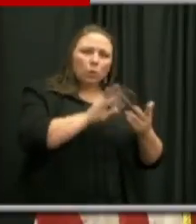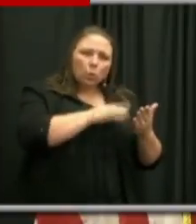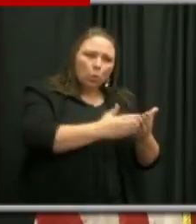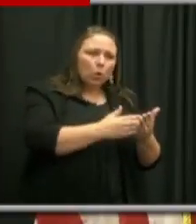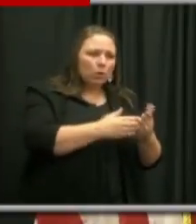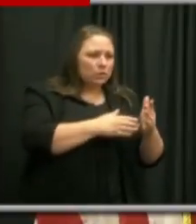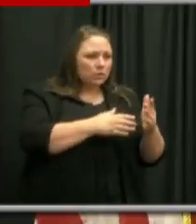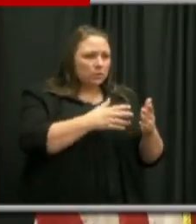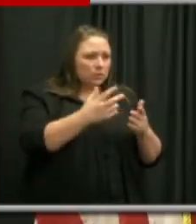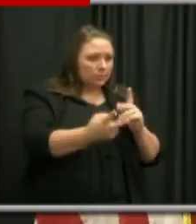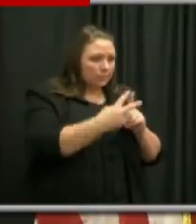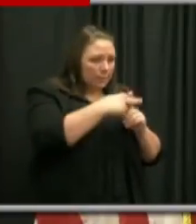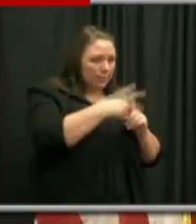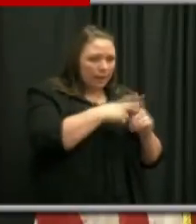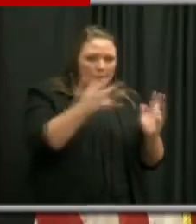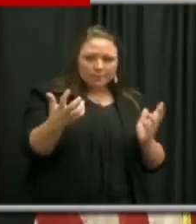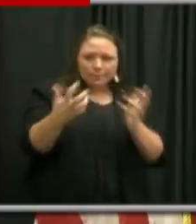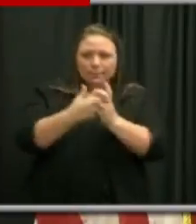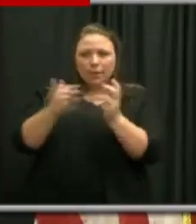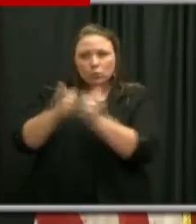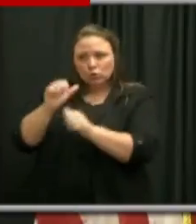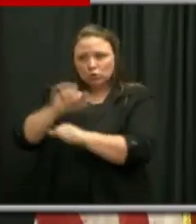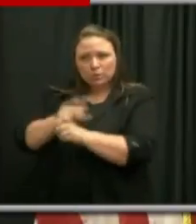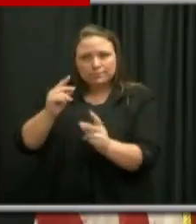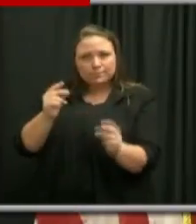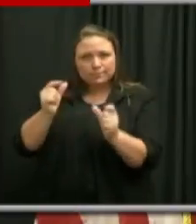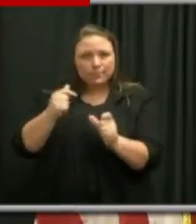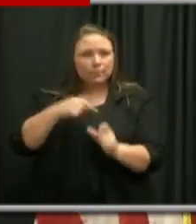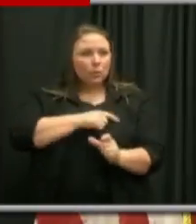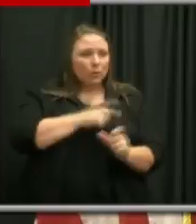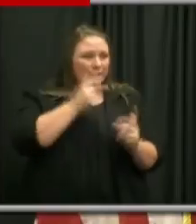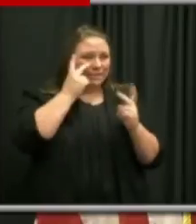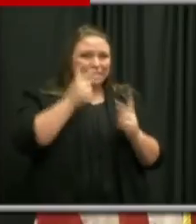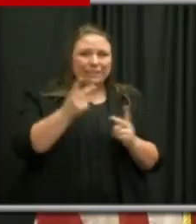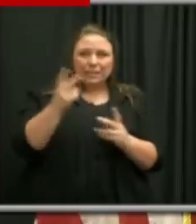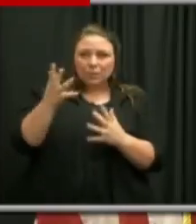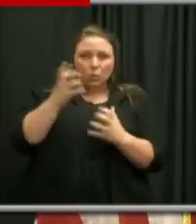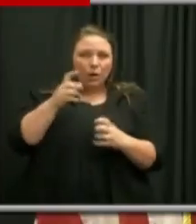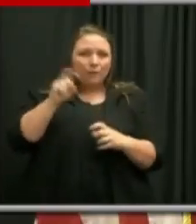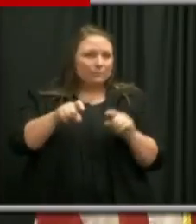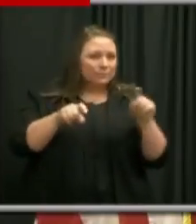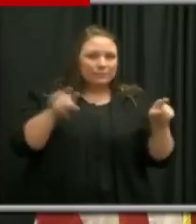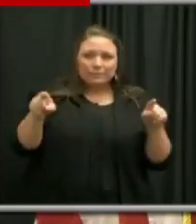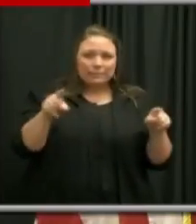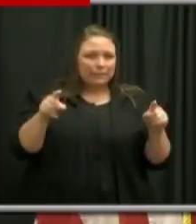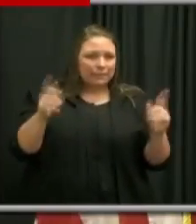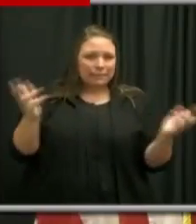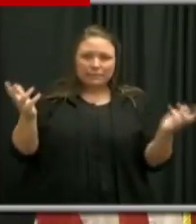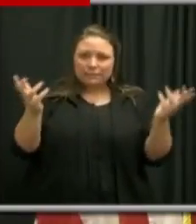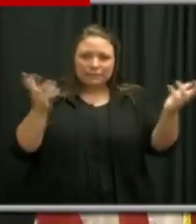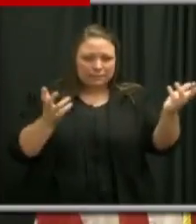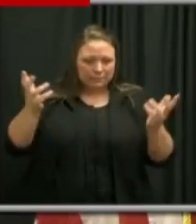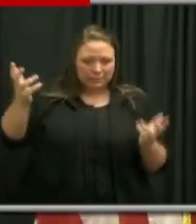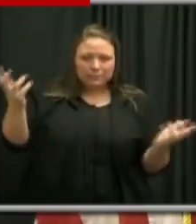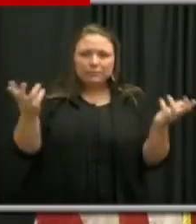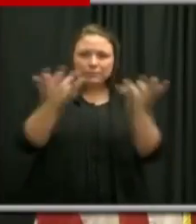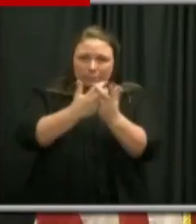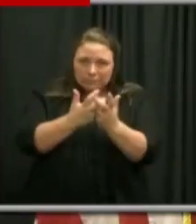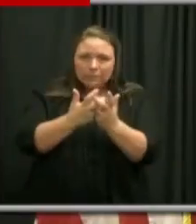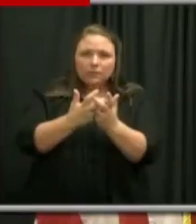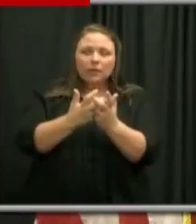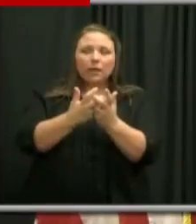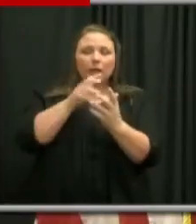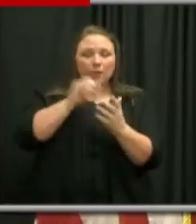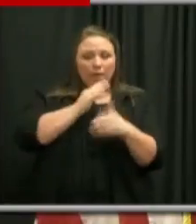instantly. We take into account the wants and the needs on both sides for a better fit all around and make the